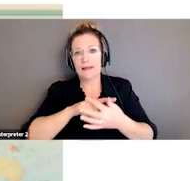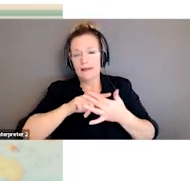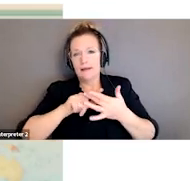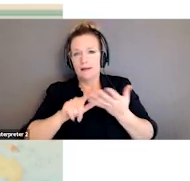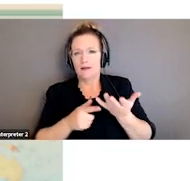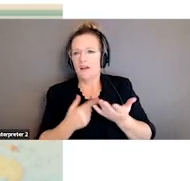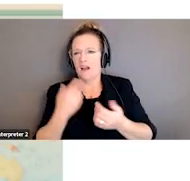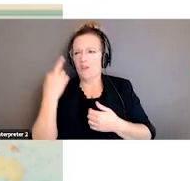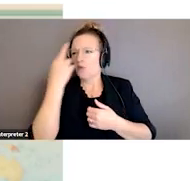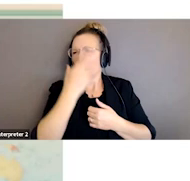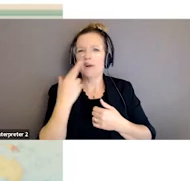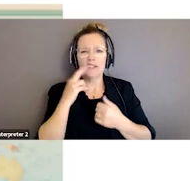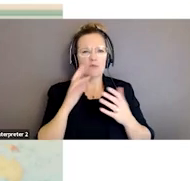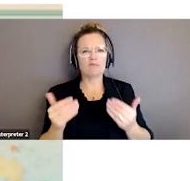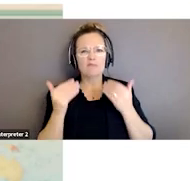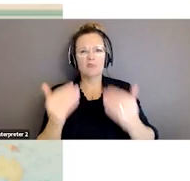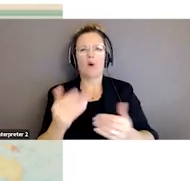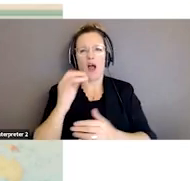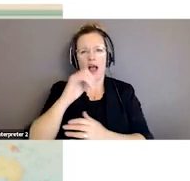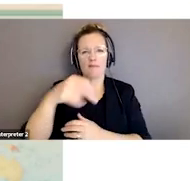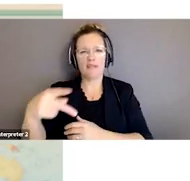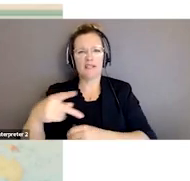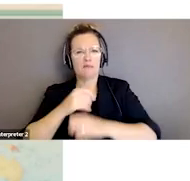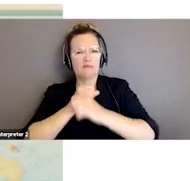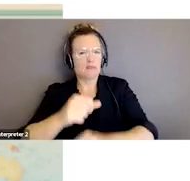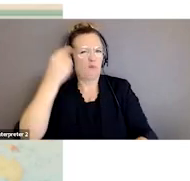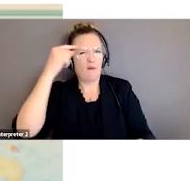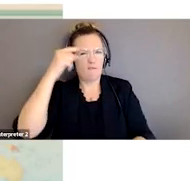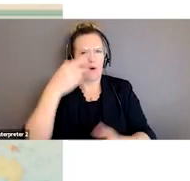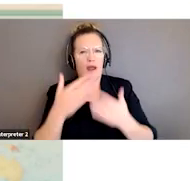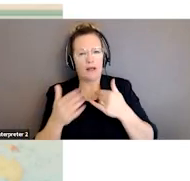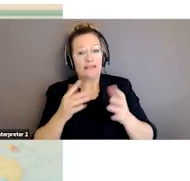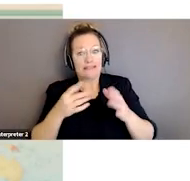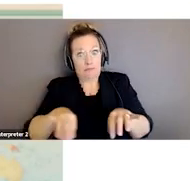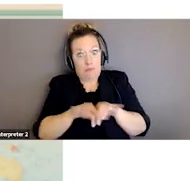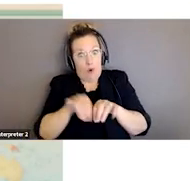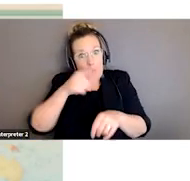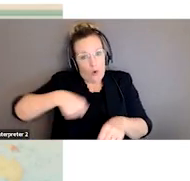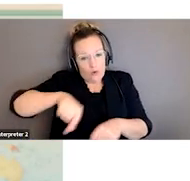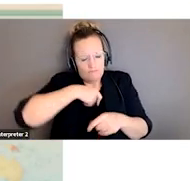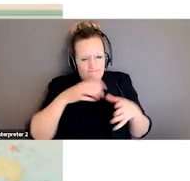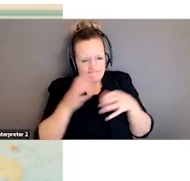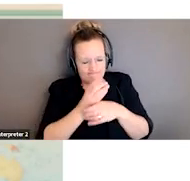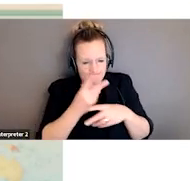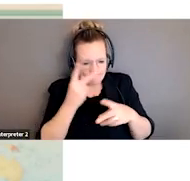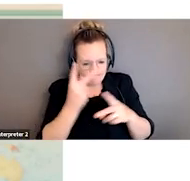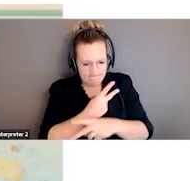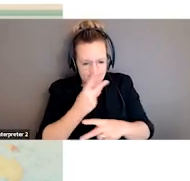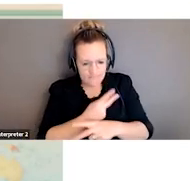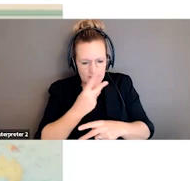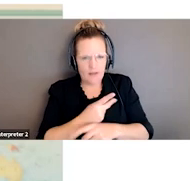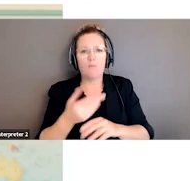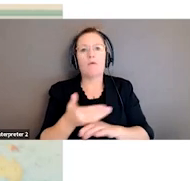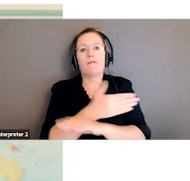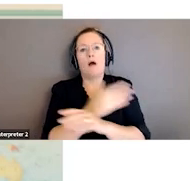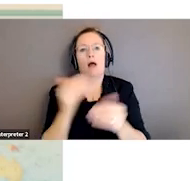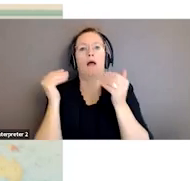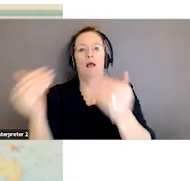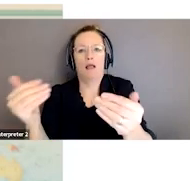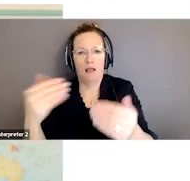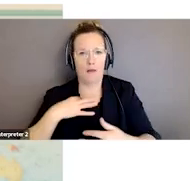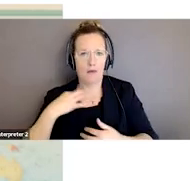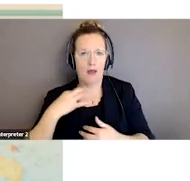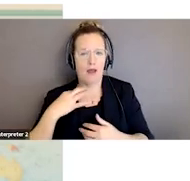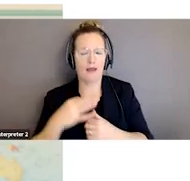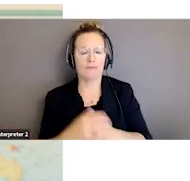purpose of obtaining IP protection? As we saw, in some industries, maybe it's just for defensive publication, or maybe you are